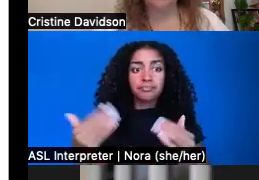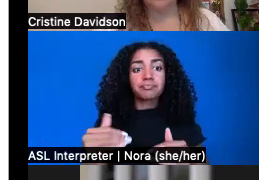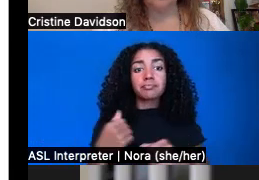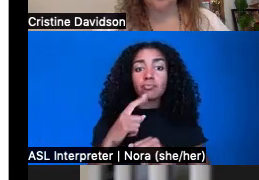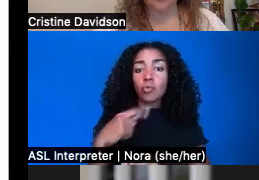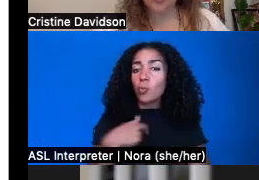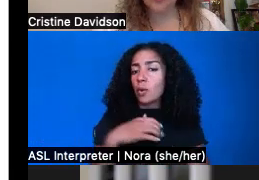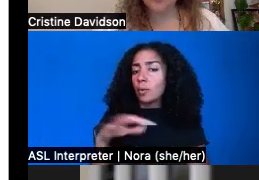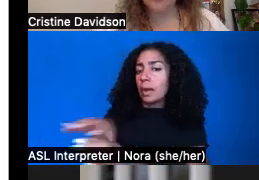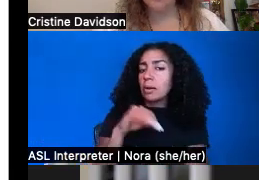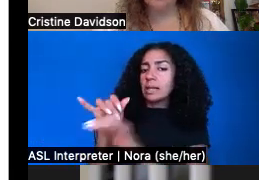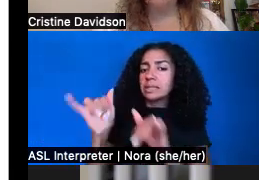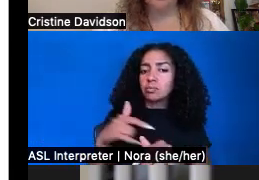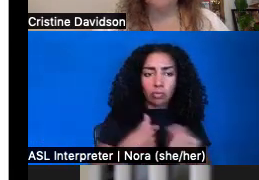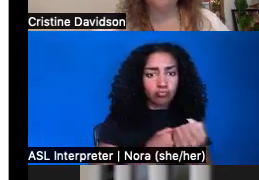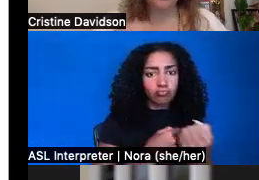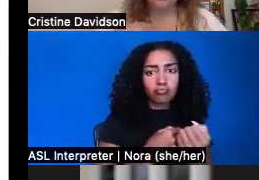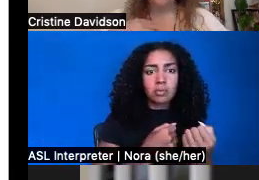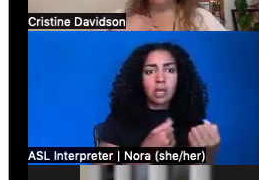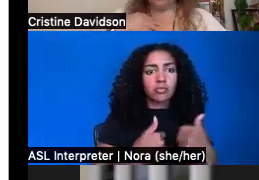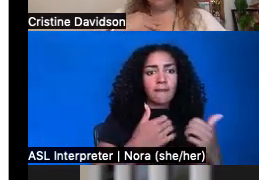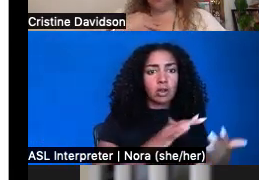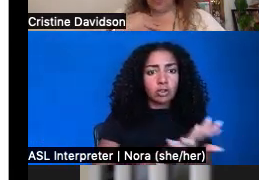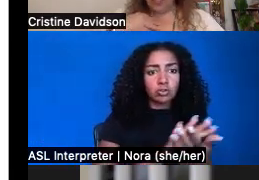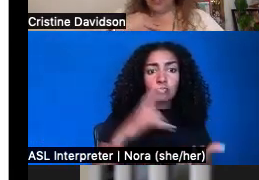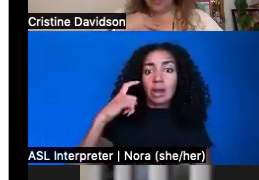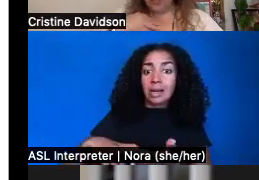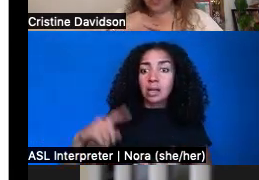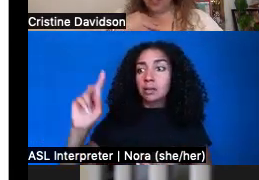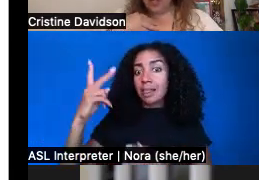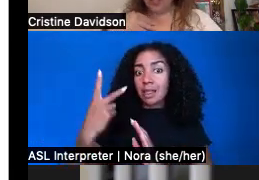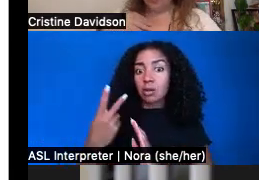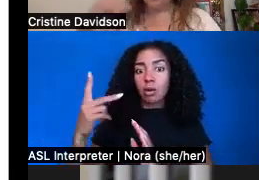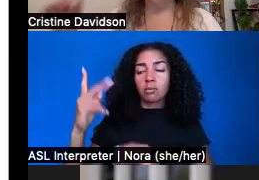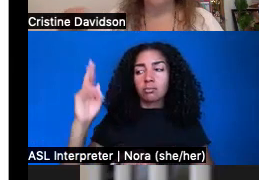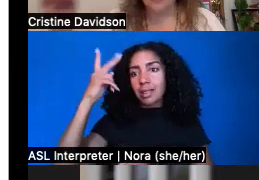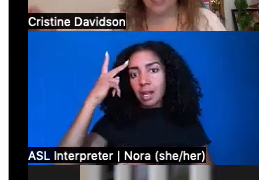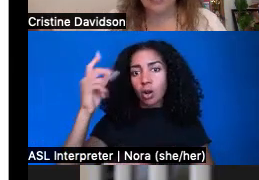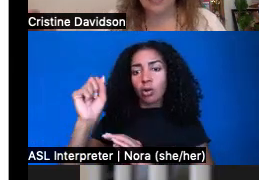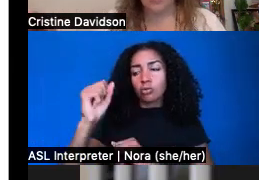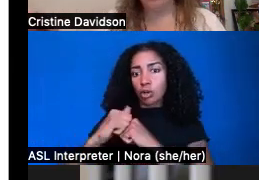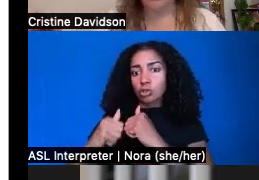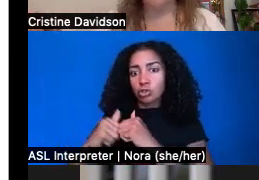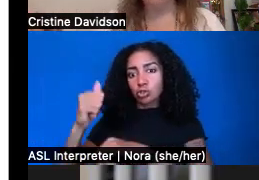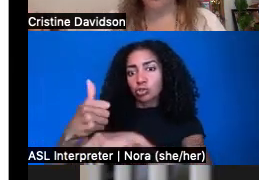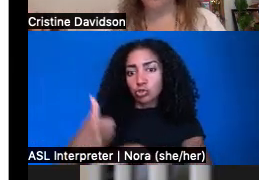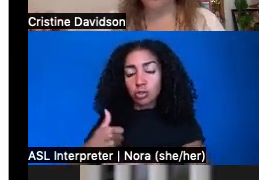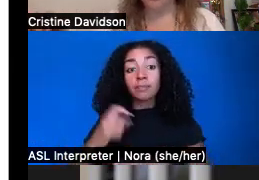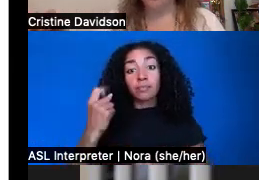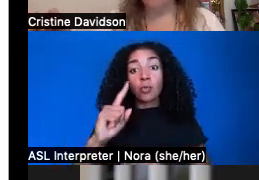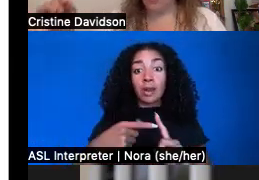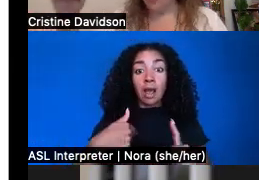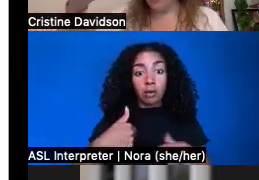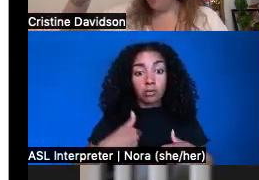those political structures. I know as a survivor, when I understood that there were so many tactics at play,